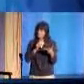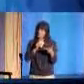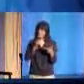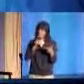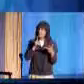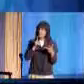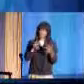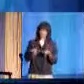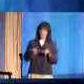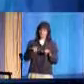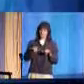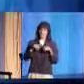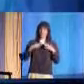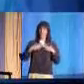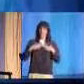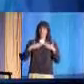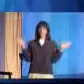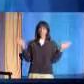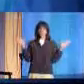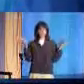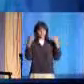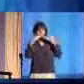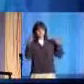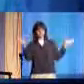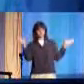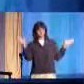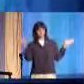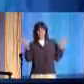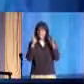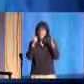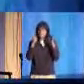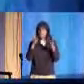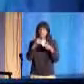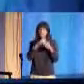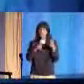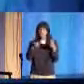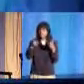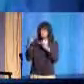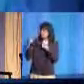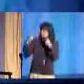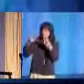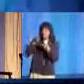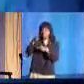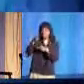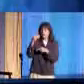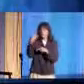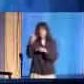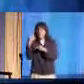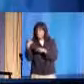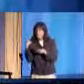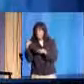paying attention to what you haven't heard before. Because it's there.